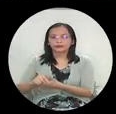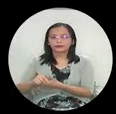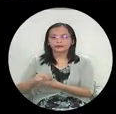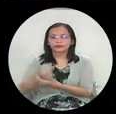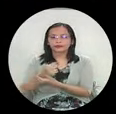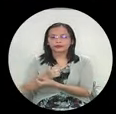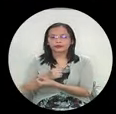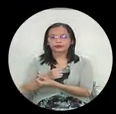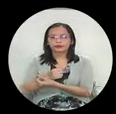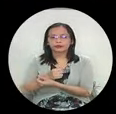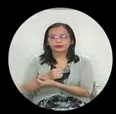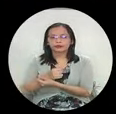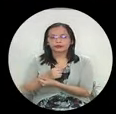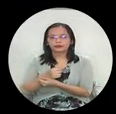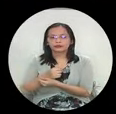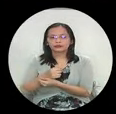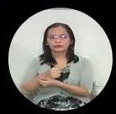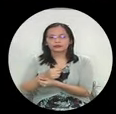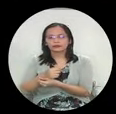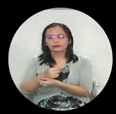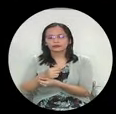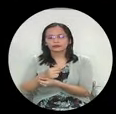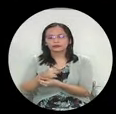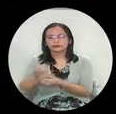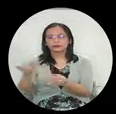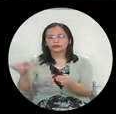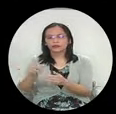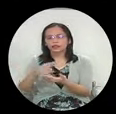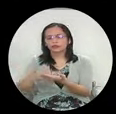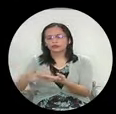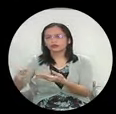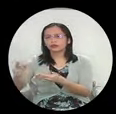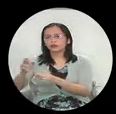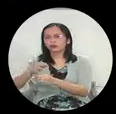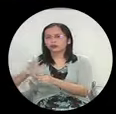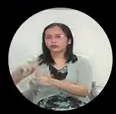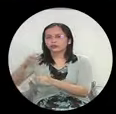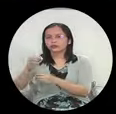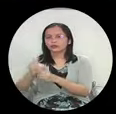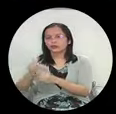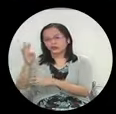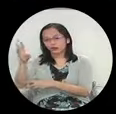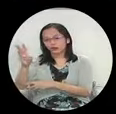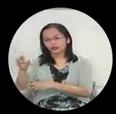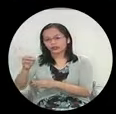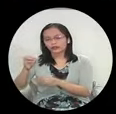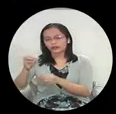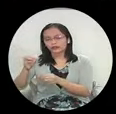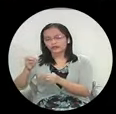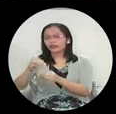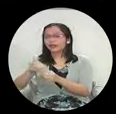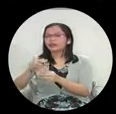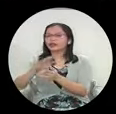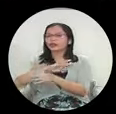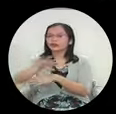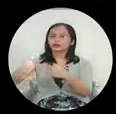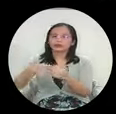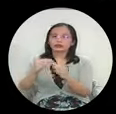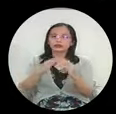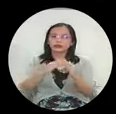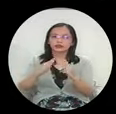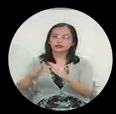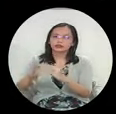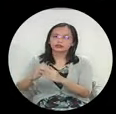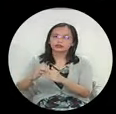23. Save that the Holy Ghost witnessed in every city, saying that bonds and afflictions abide in me.